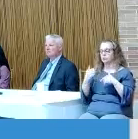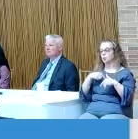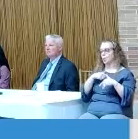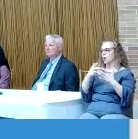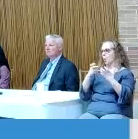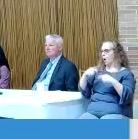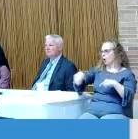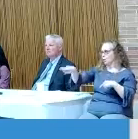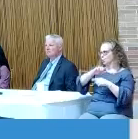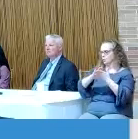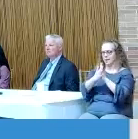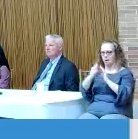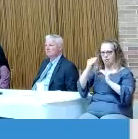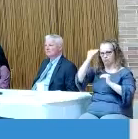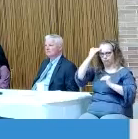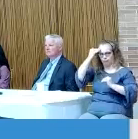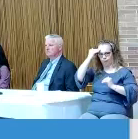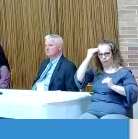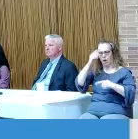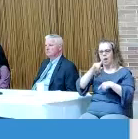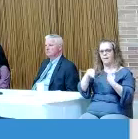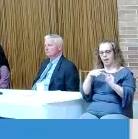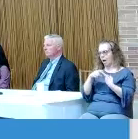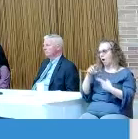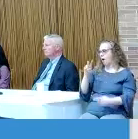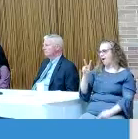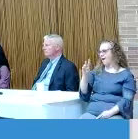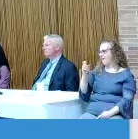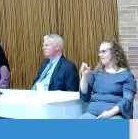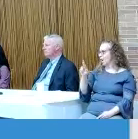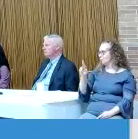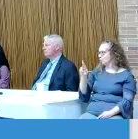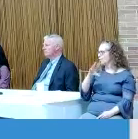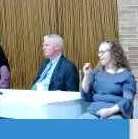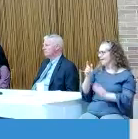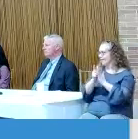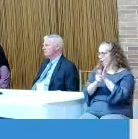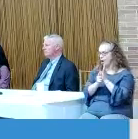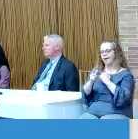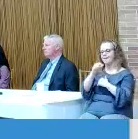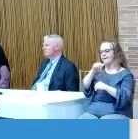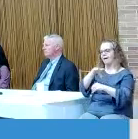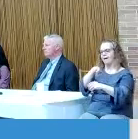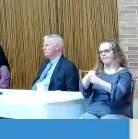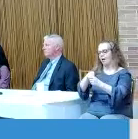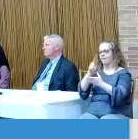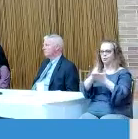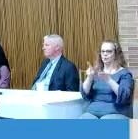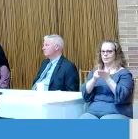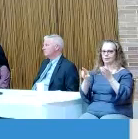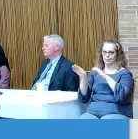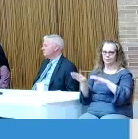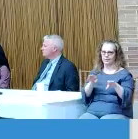educated about vouchers and subsidies get educated about the law and not engage in discriminatory